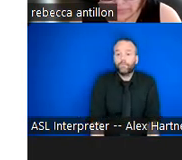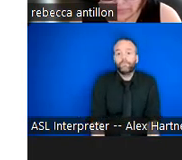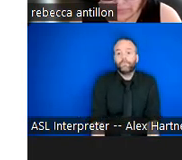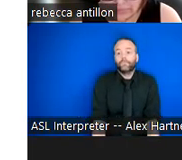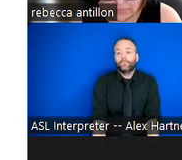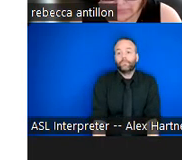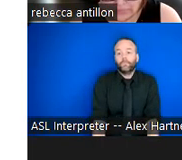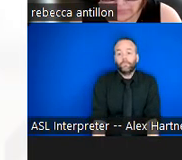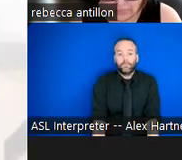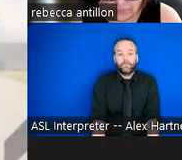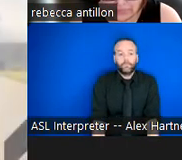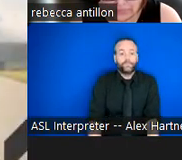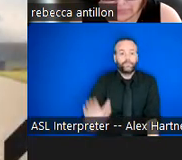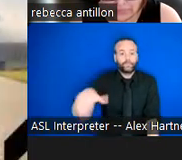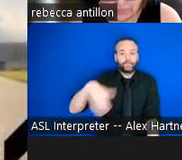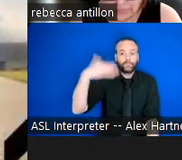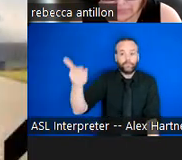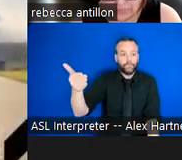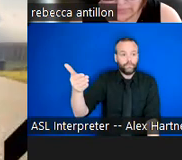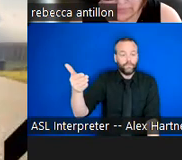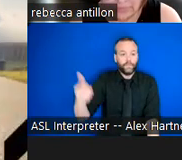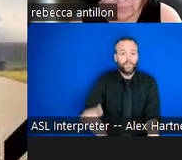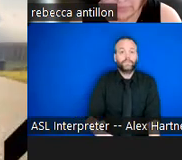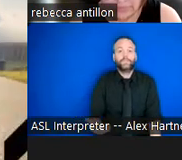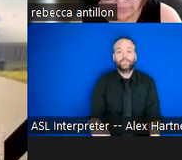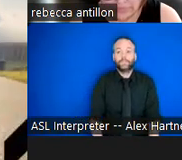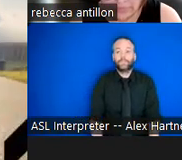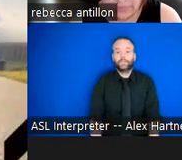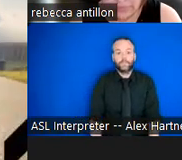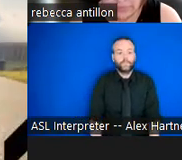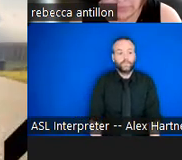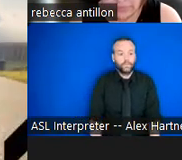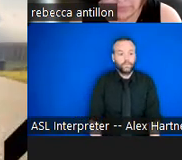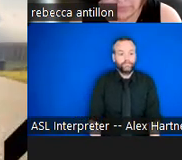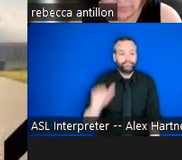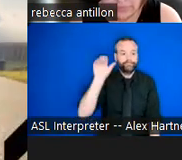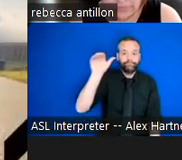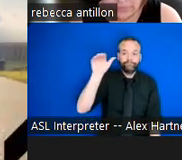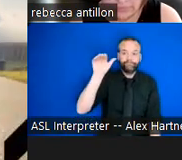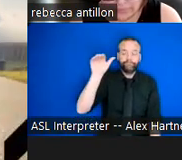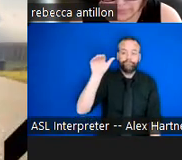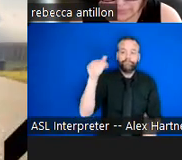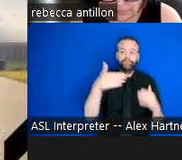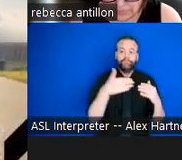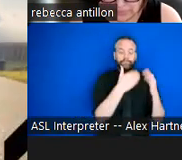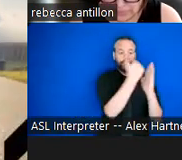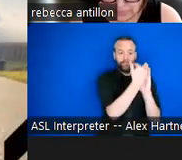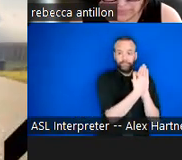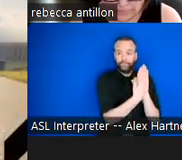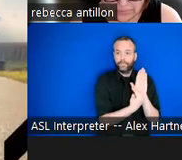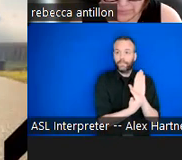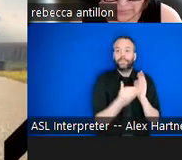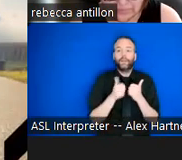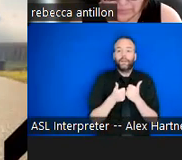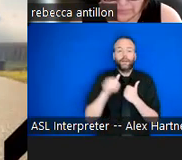And then next slide, I just want again to remind you all about where you can find more information about the